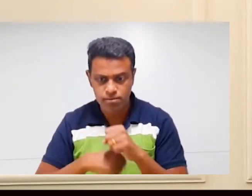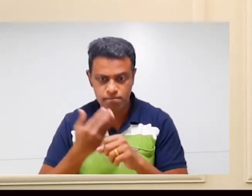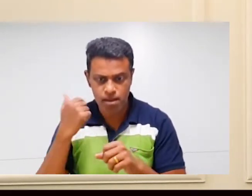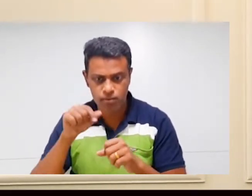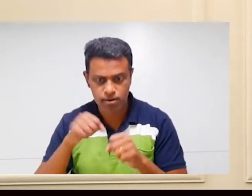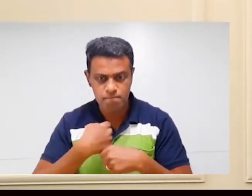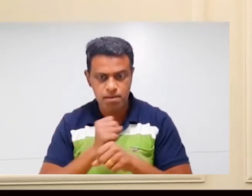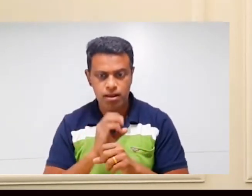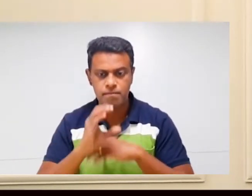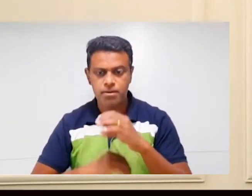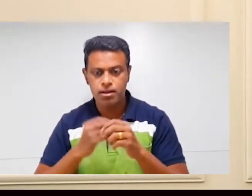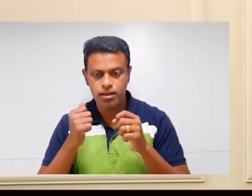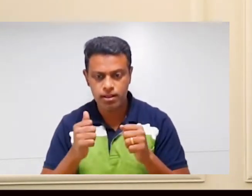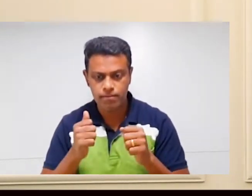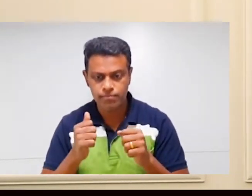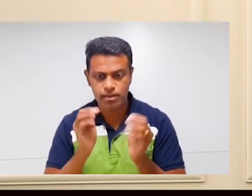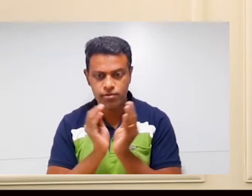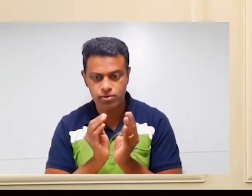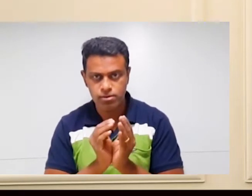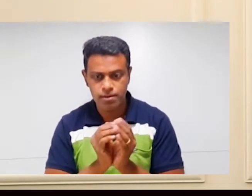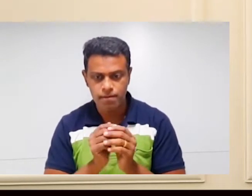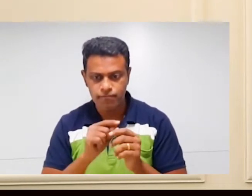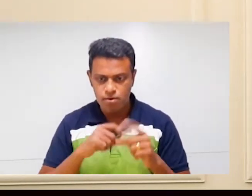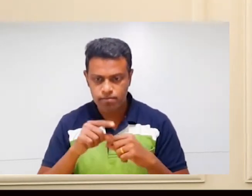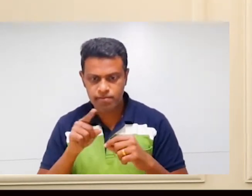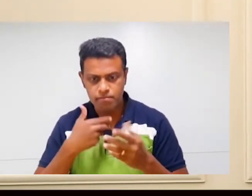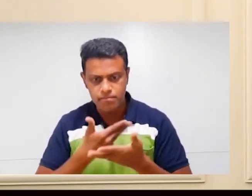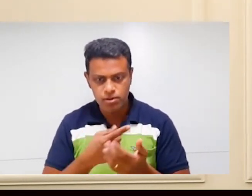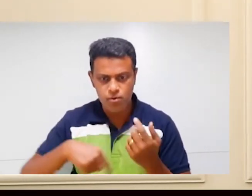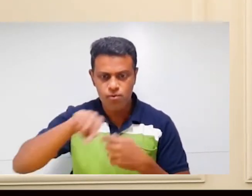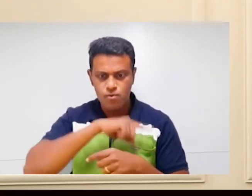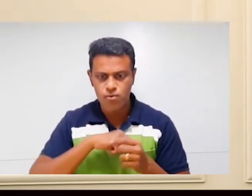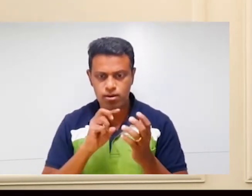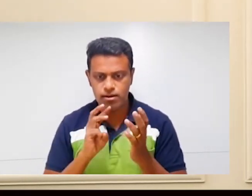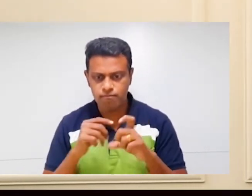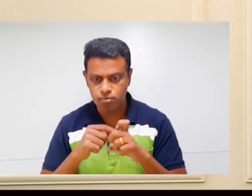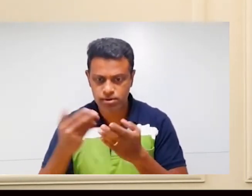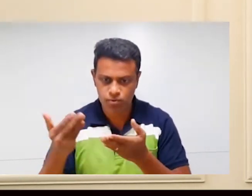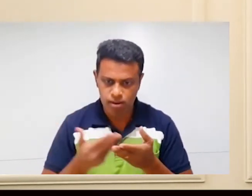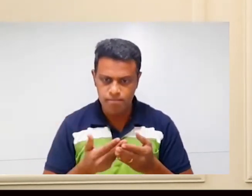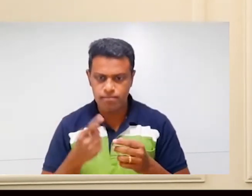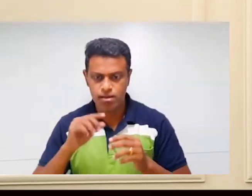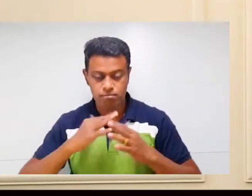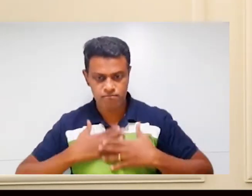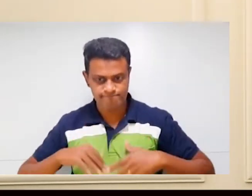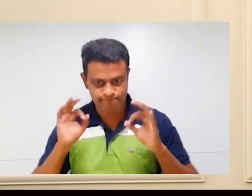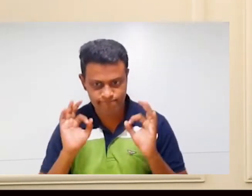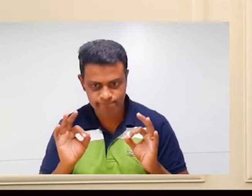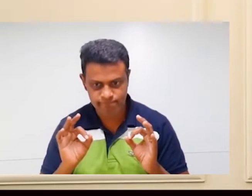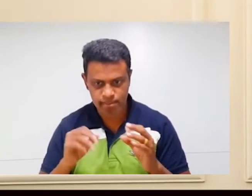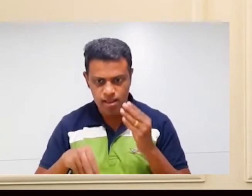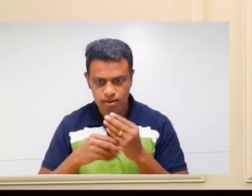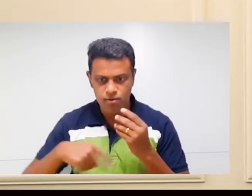it together. There's so many innovations you have done on the product, on the services, on the way claims are handled, the way the customer made felt